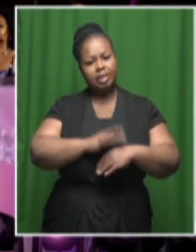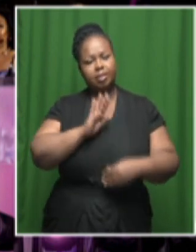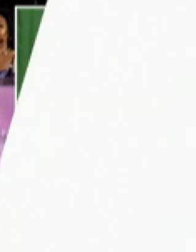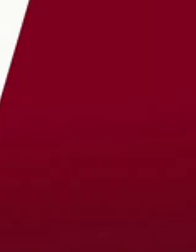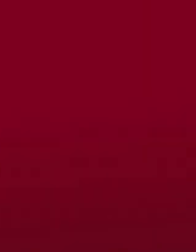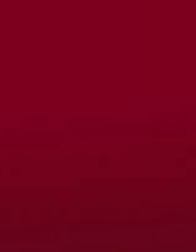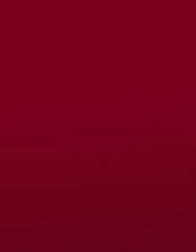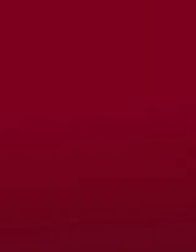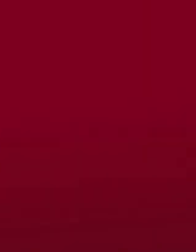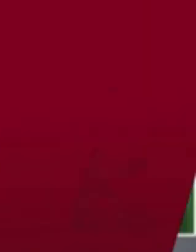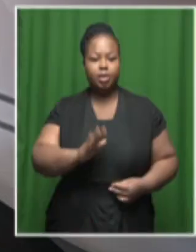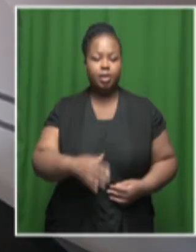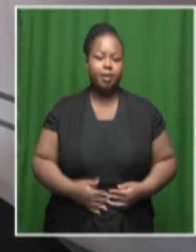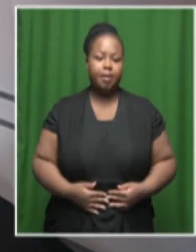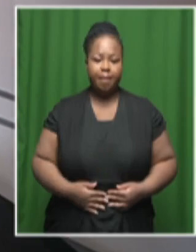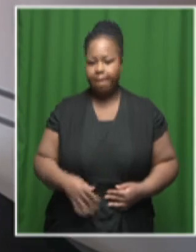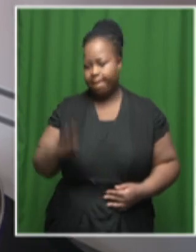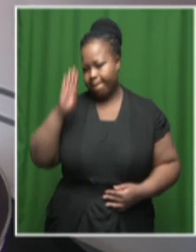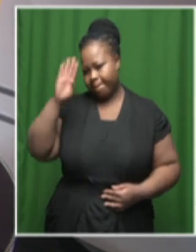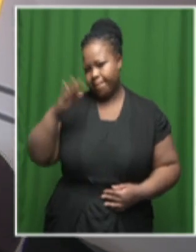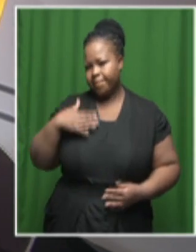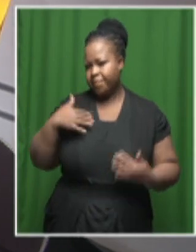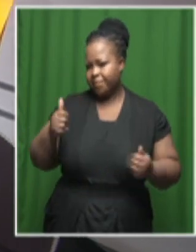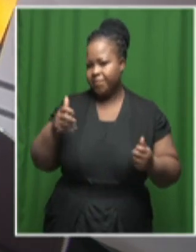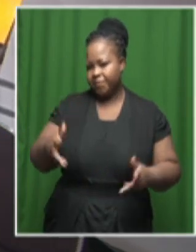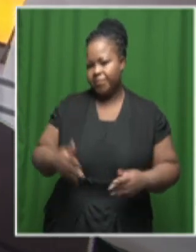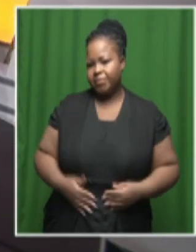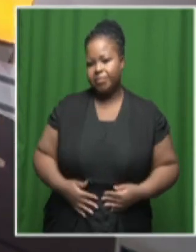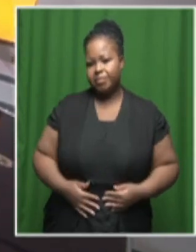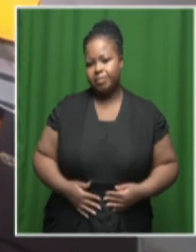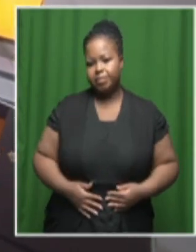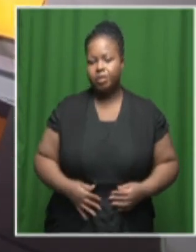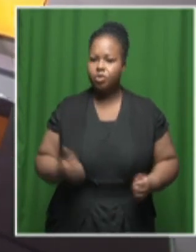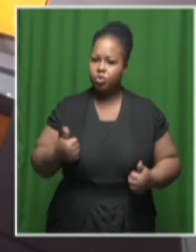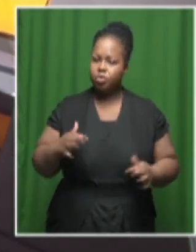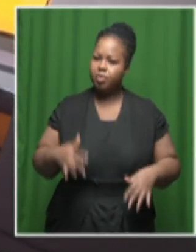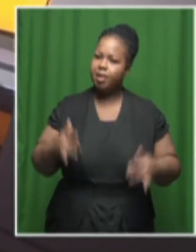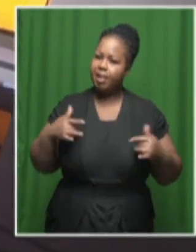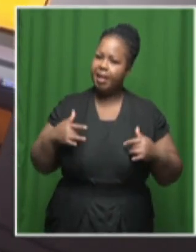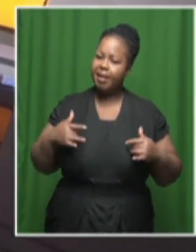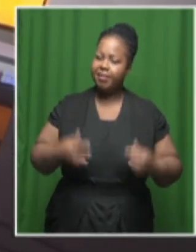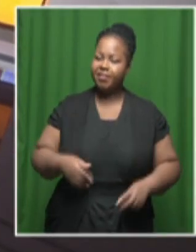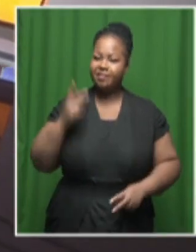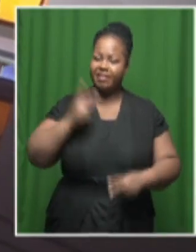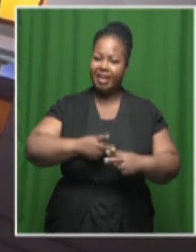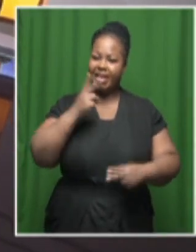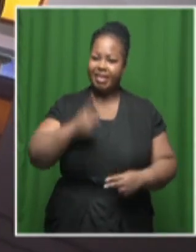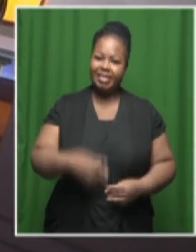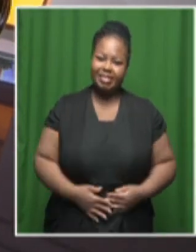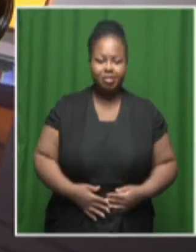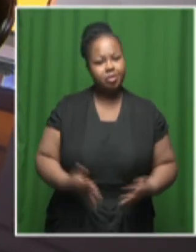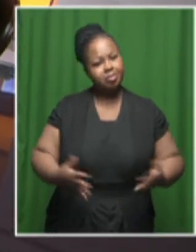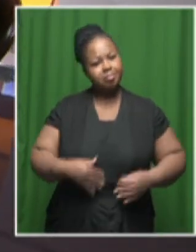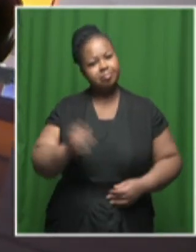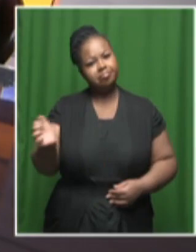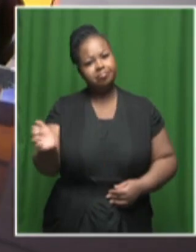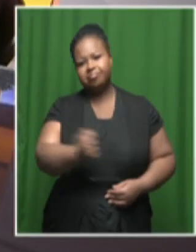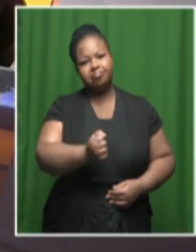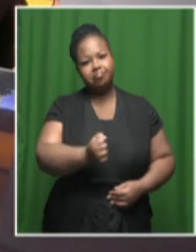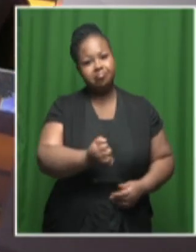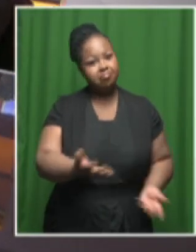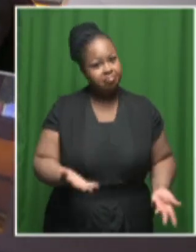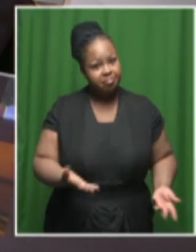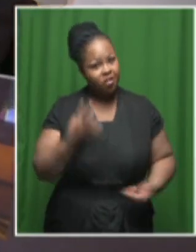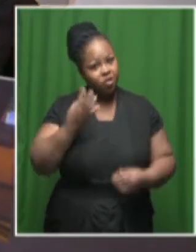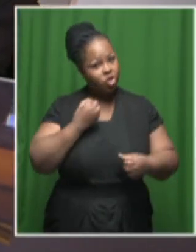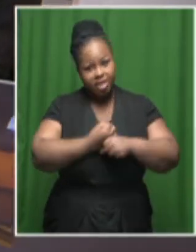morning. How are you doing? Good morning. It's great to be here. Good, thank you. And it's great to be live. Finally. Let's talk about your appointment. I mean,